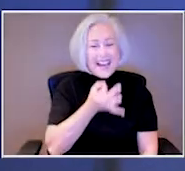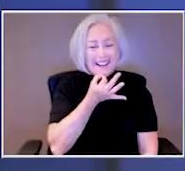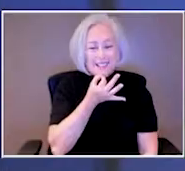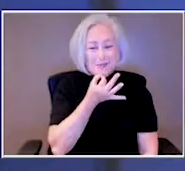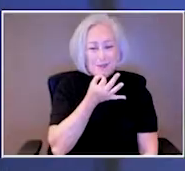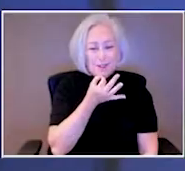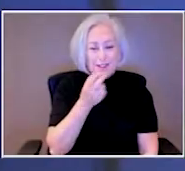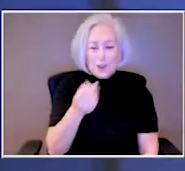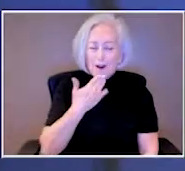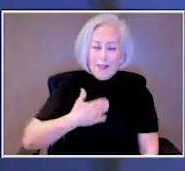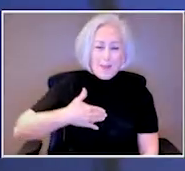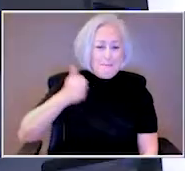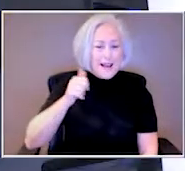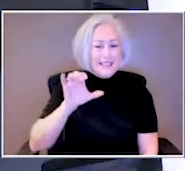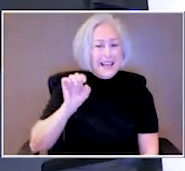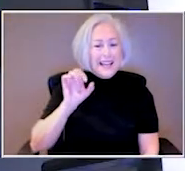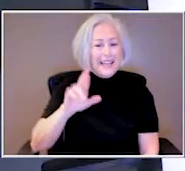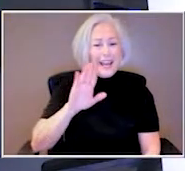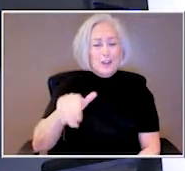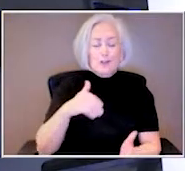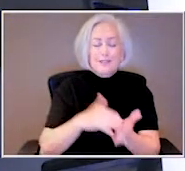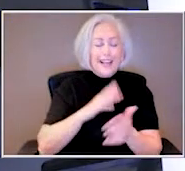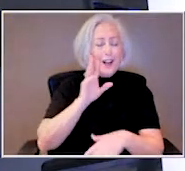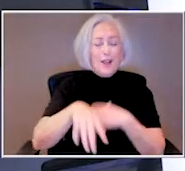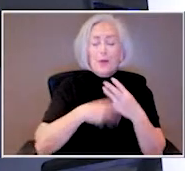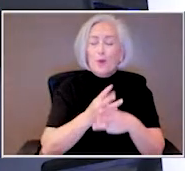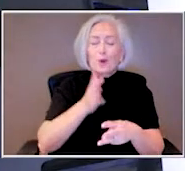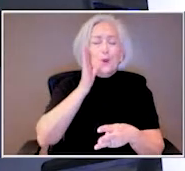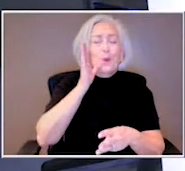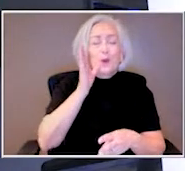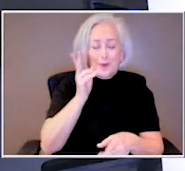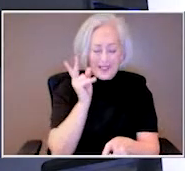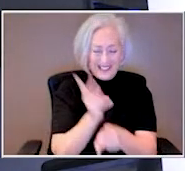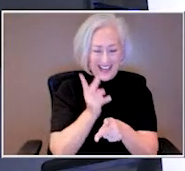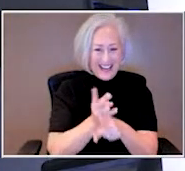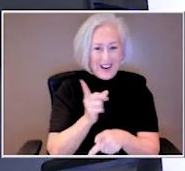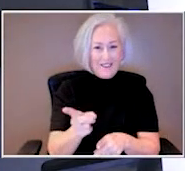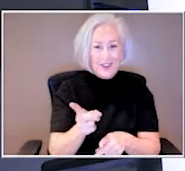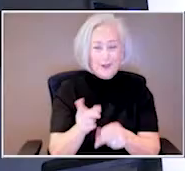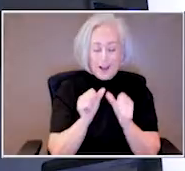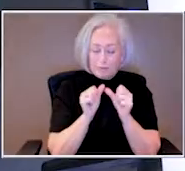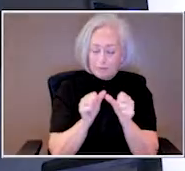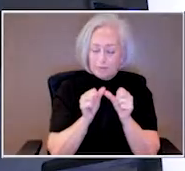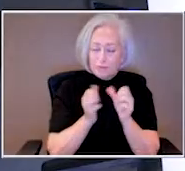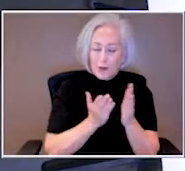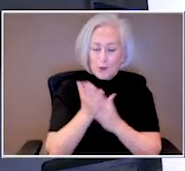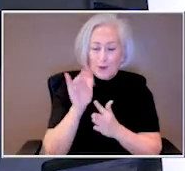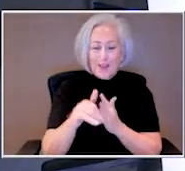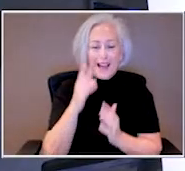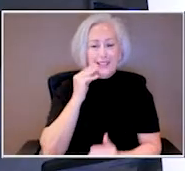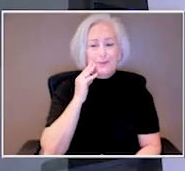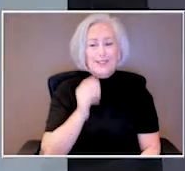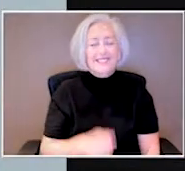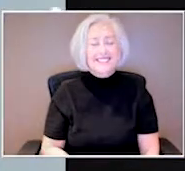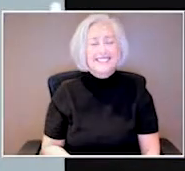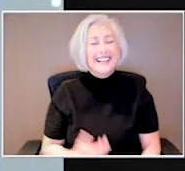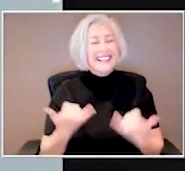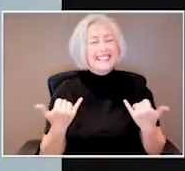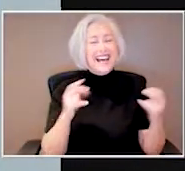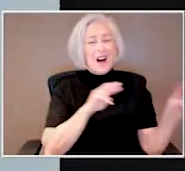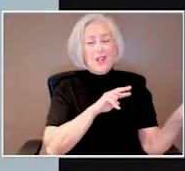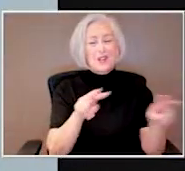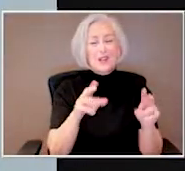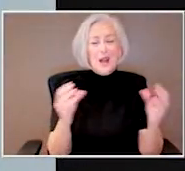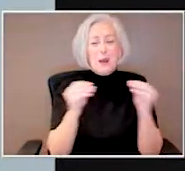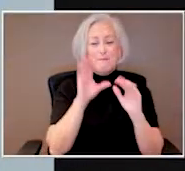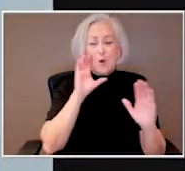best cancer center in the world, and we're going to take care of you, get you through it. Yep. Let's take another look at some more of your pictures before we get